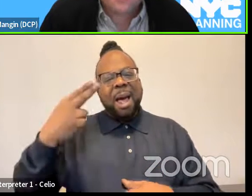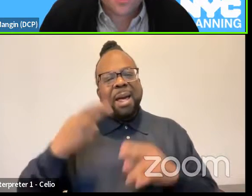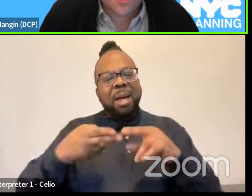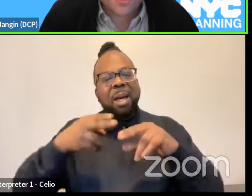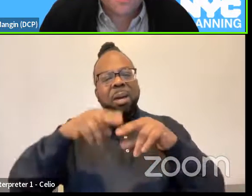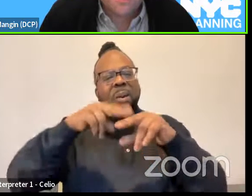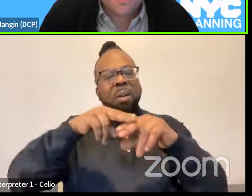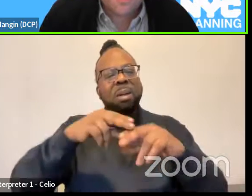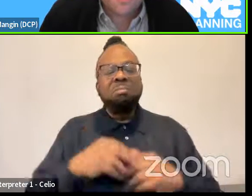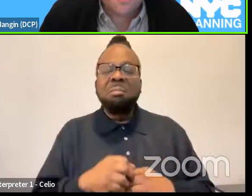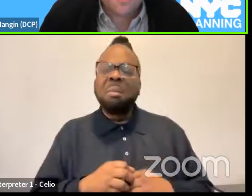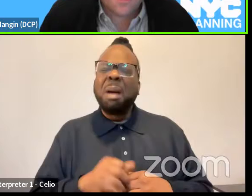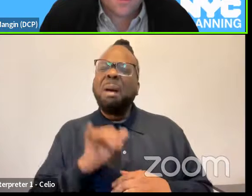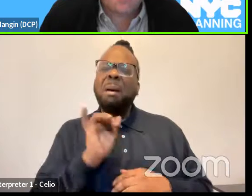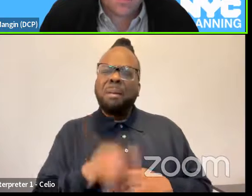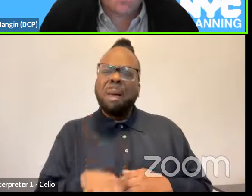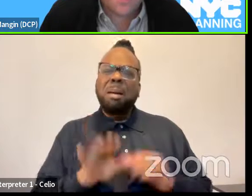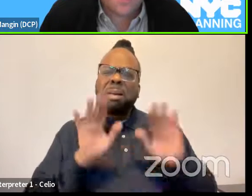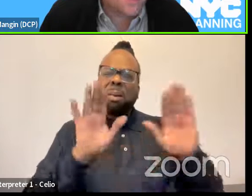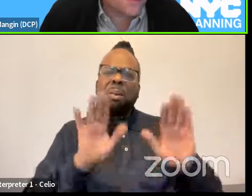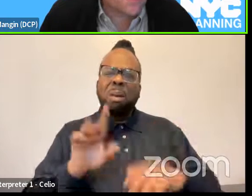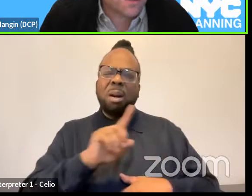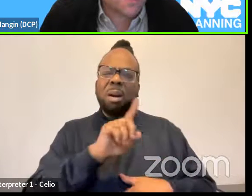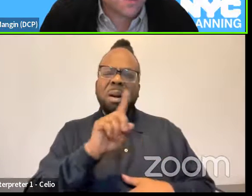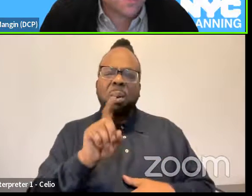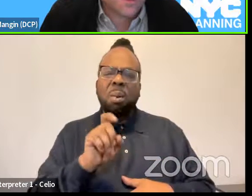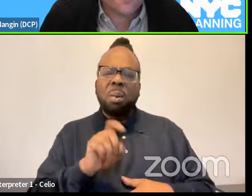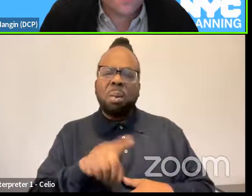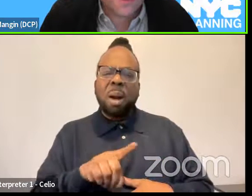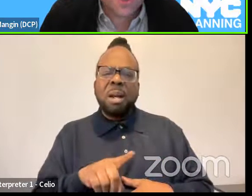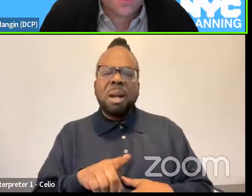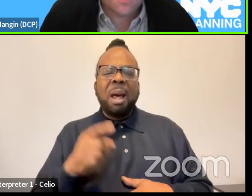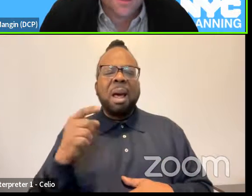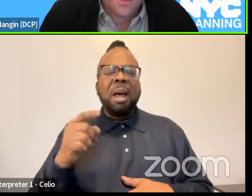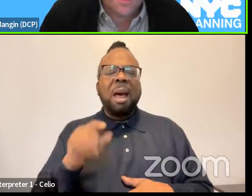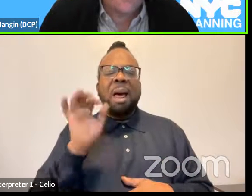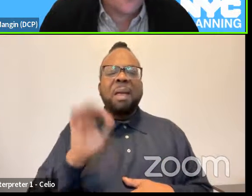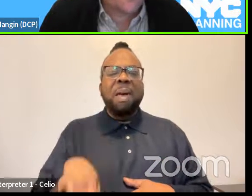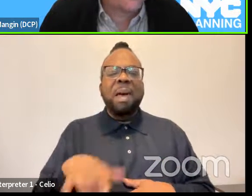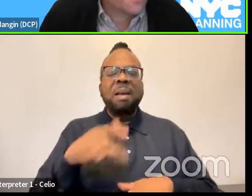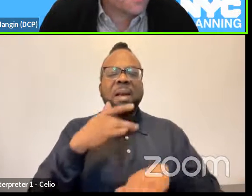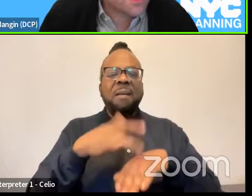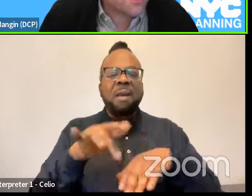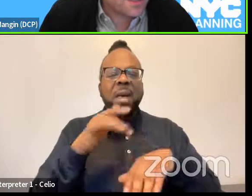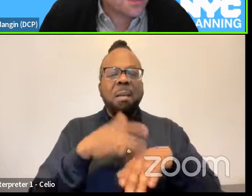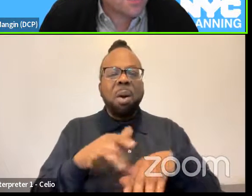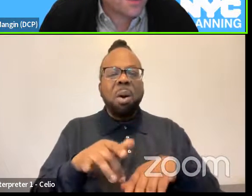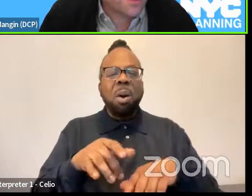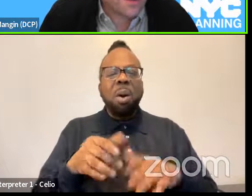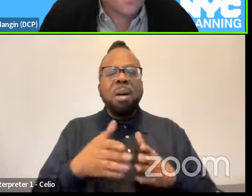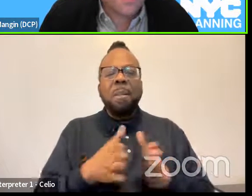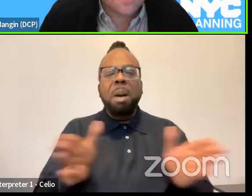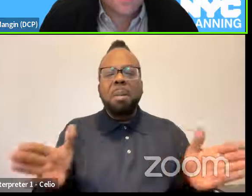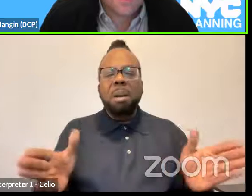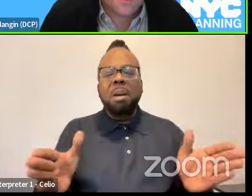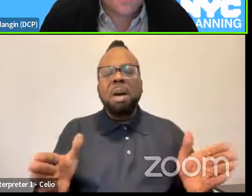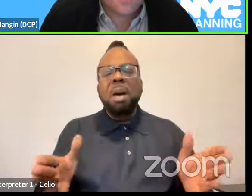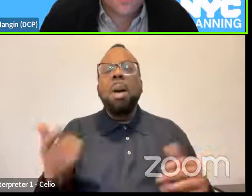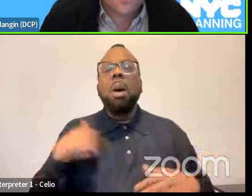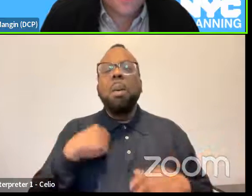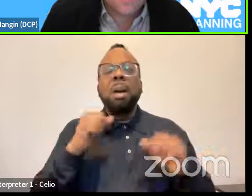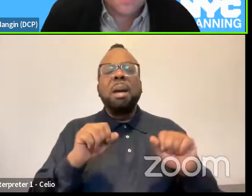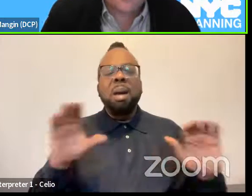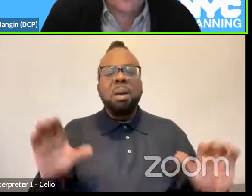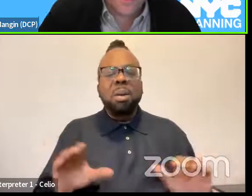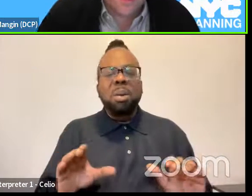That's a great question. This is publicly available information. The very least we can do right now is I can have